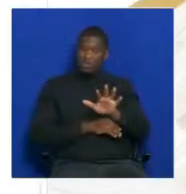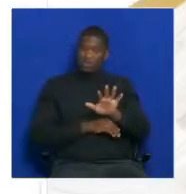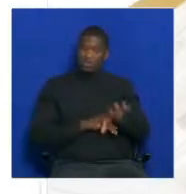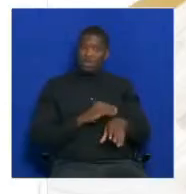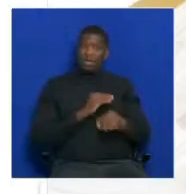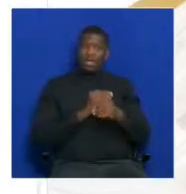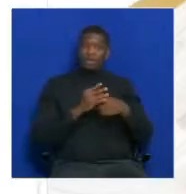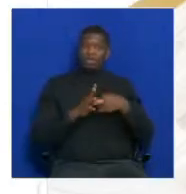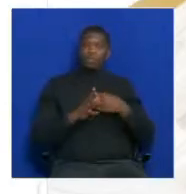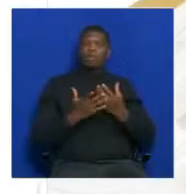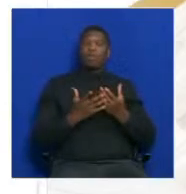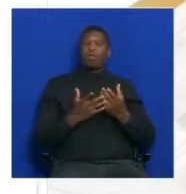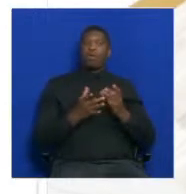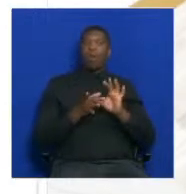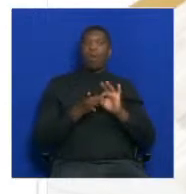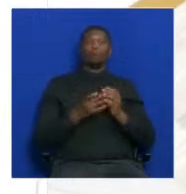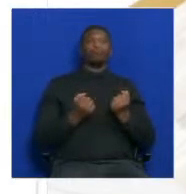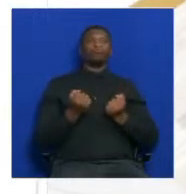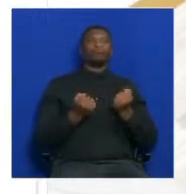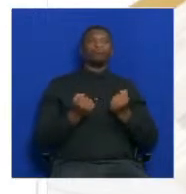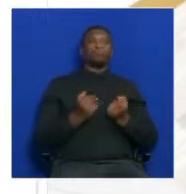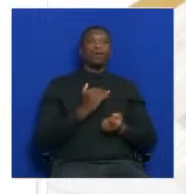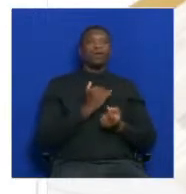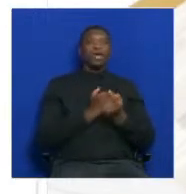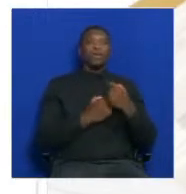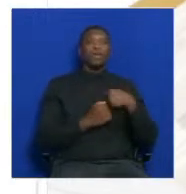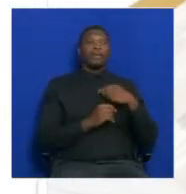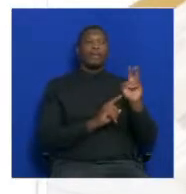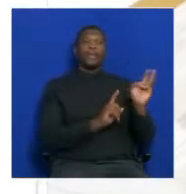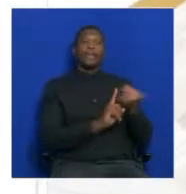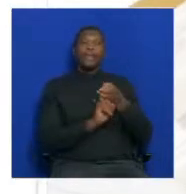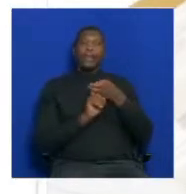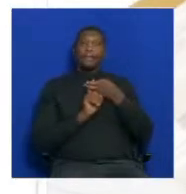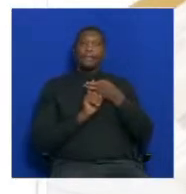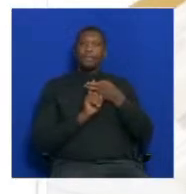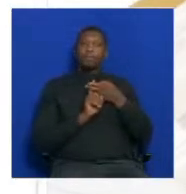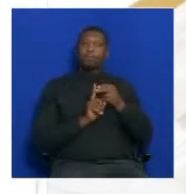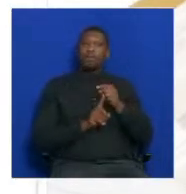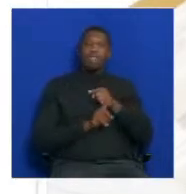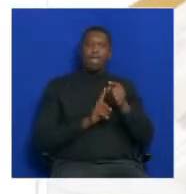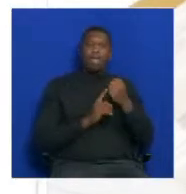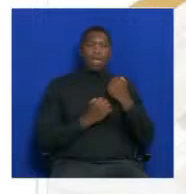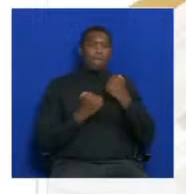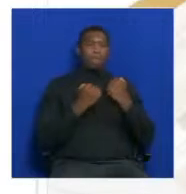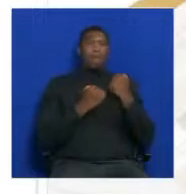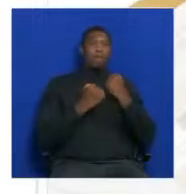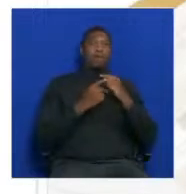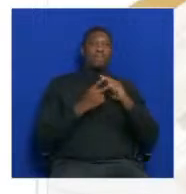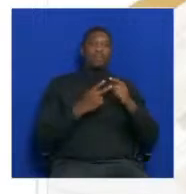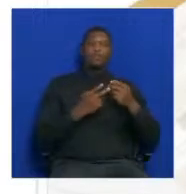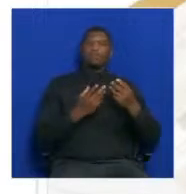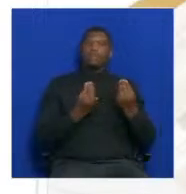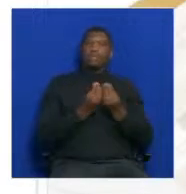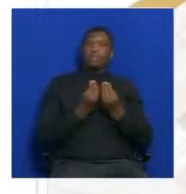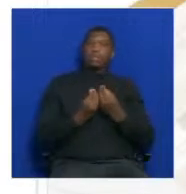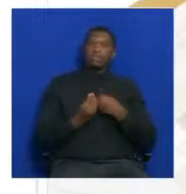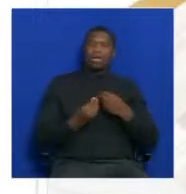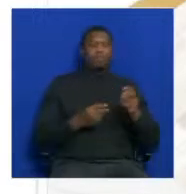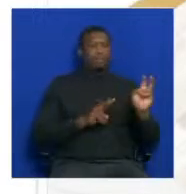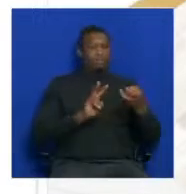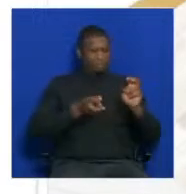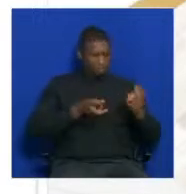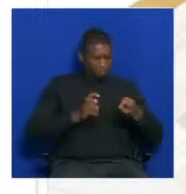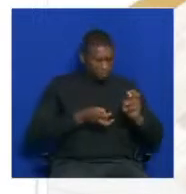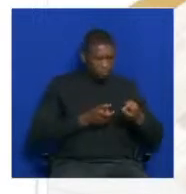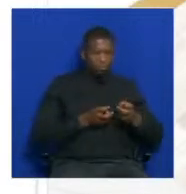home. I was assaulted and robbed. My attackers took my state-issued laptop, cell